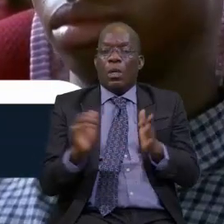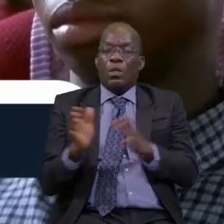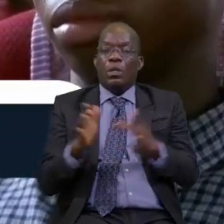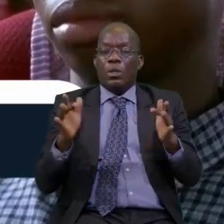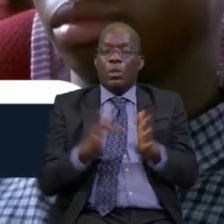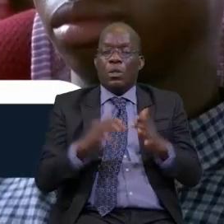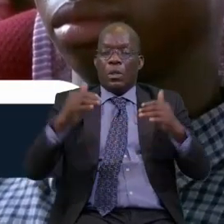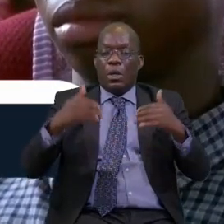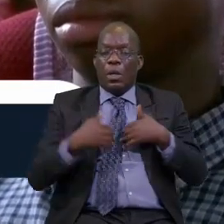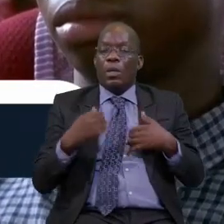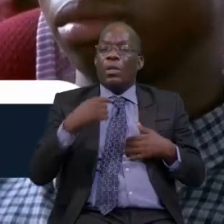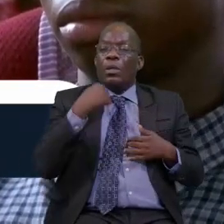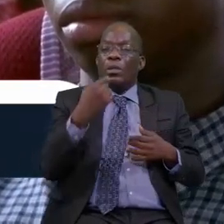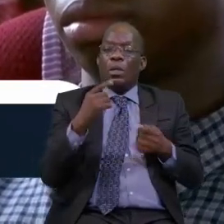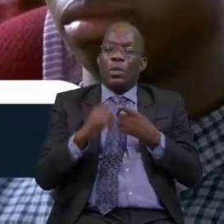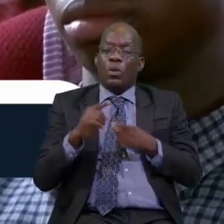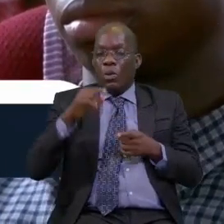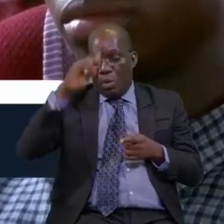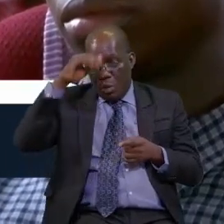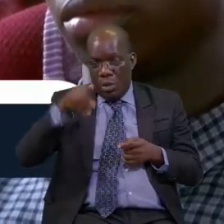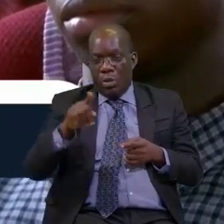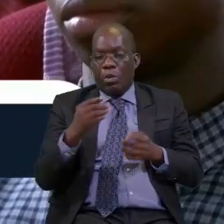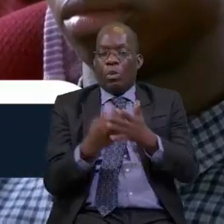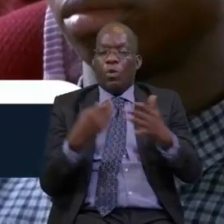him, before the cock crow,